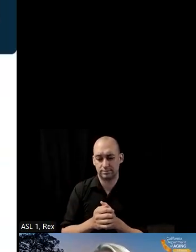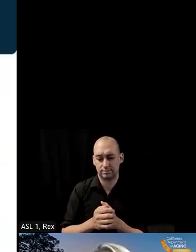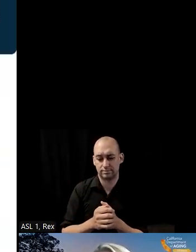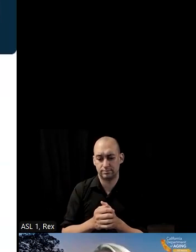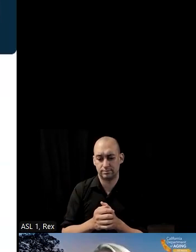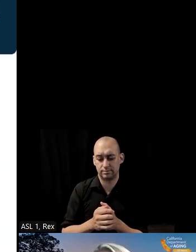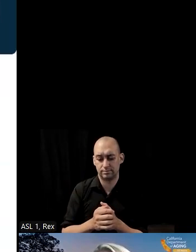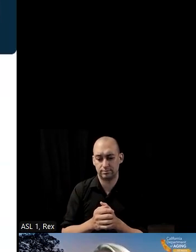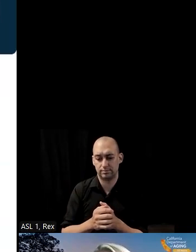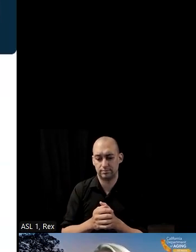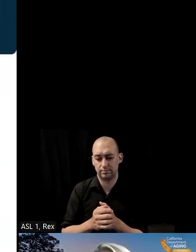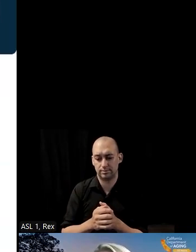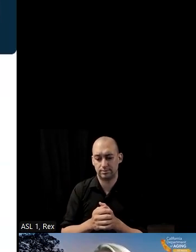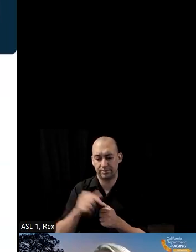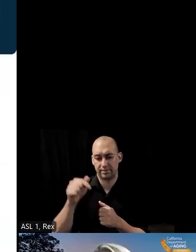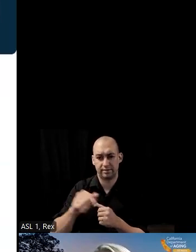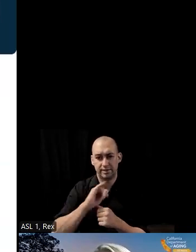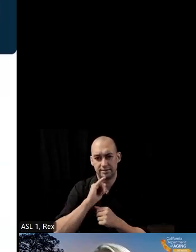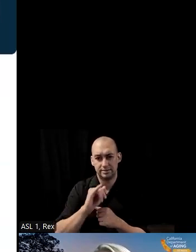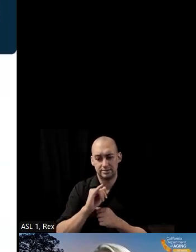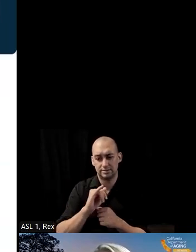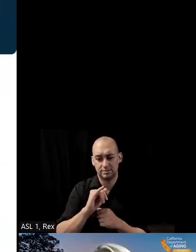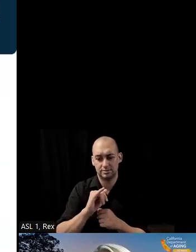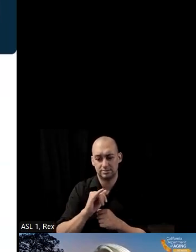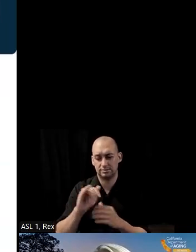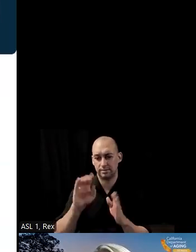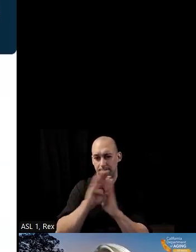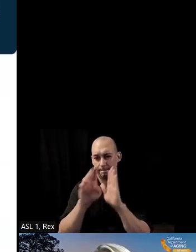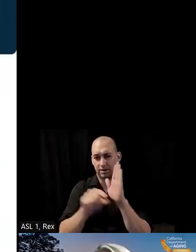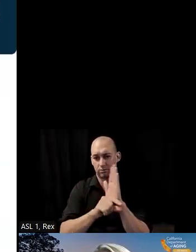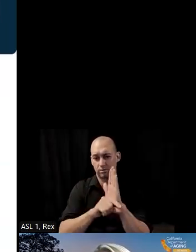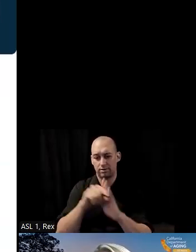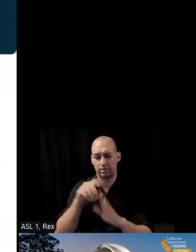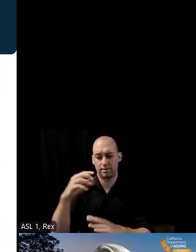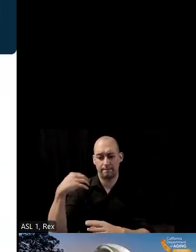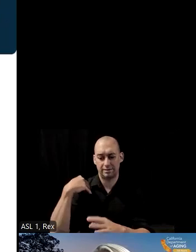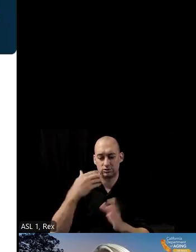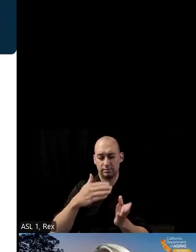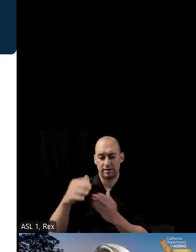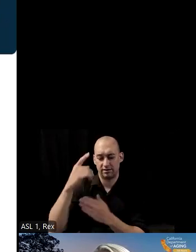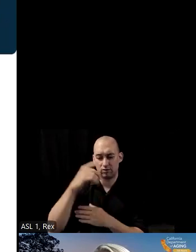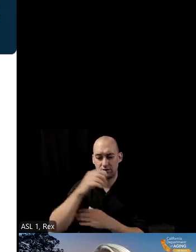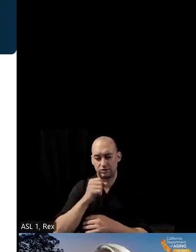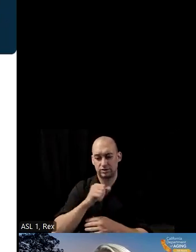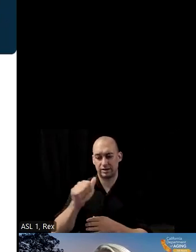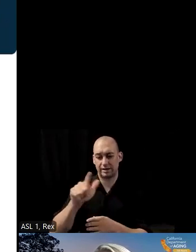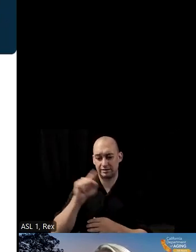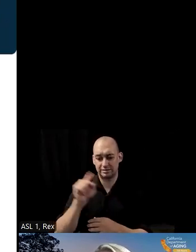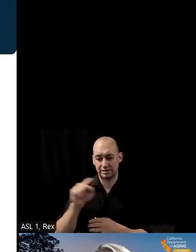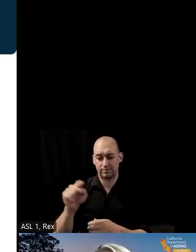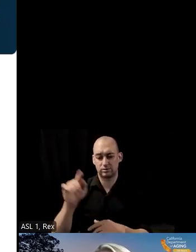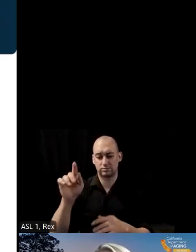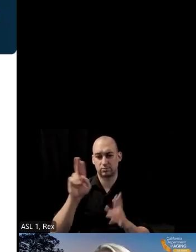Oh, well, this is just giving the context for the Master Plan for Aging, as well as the Alzheimer's prevention and preparedness